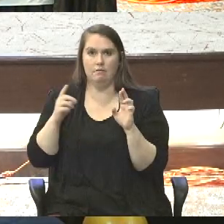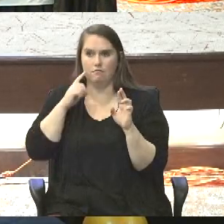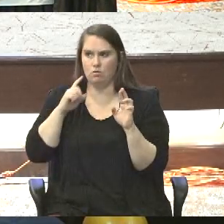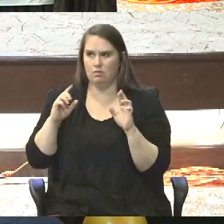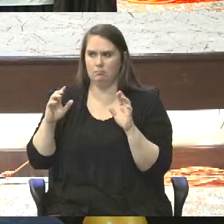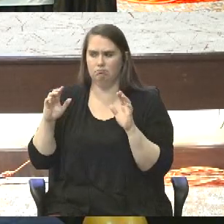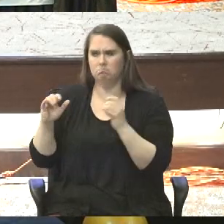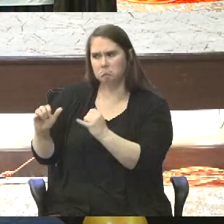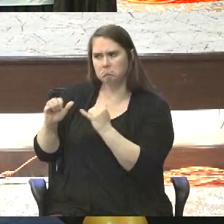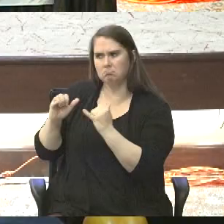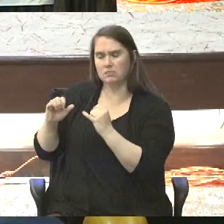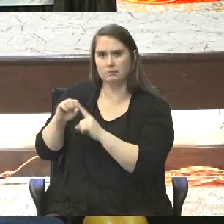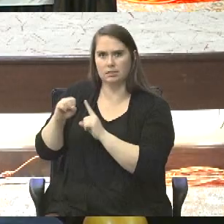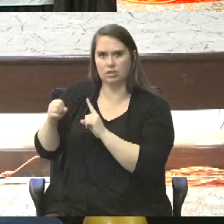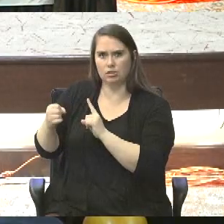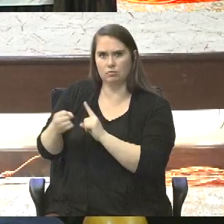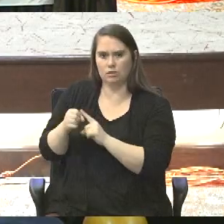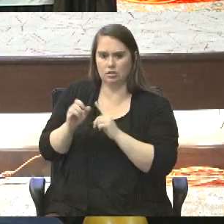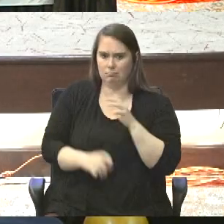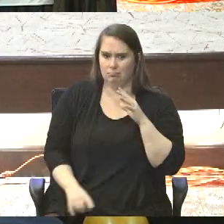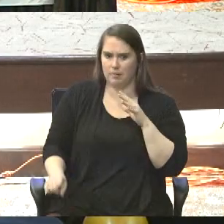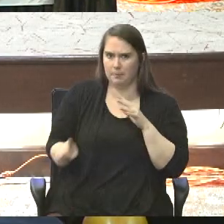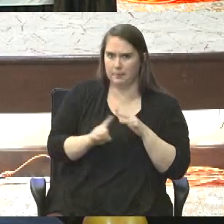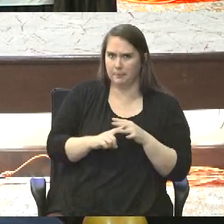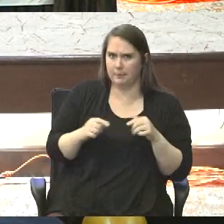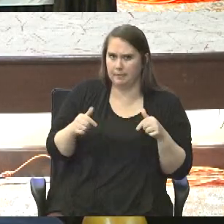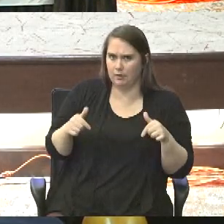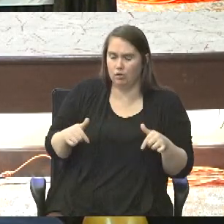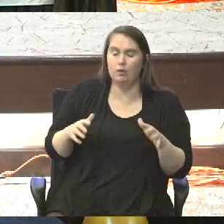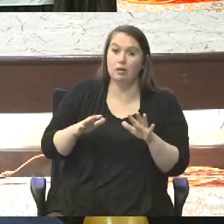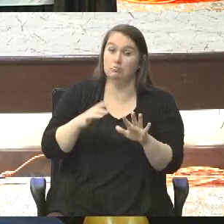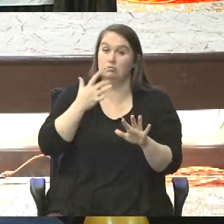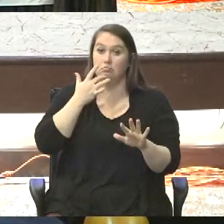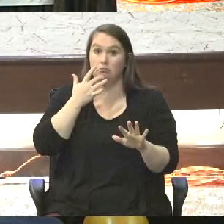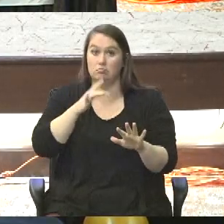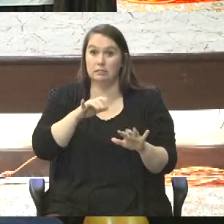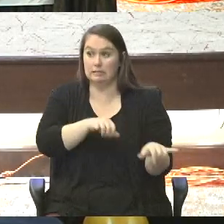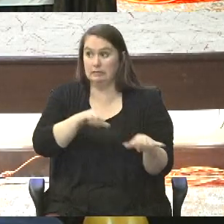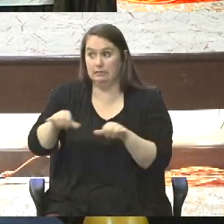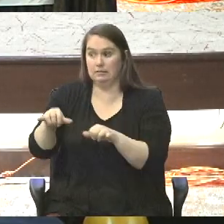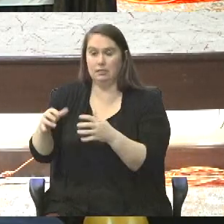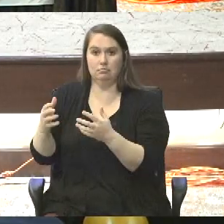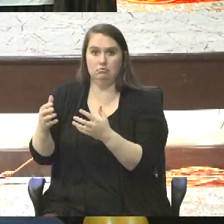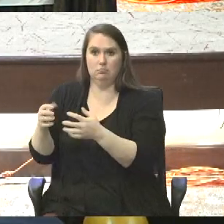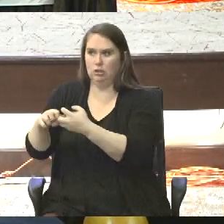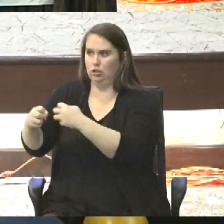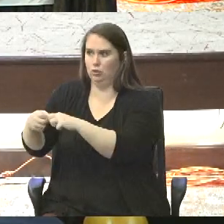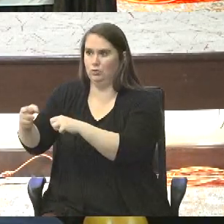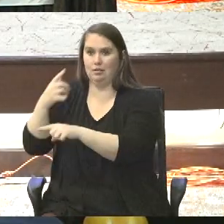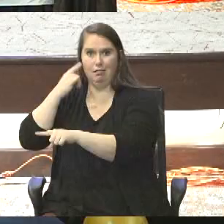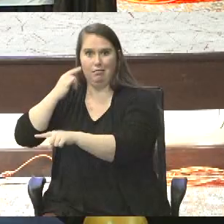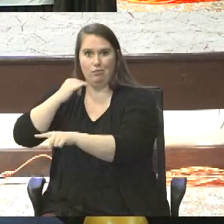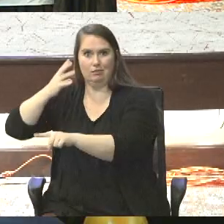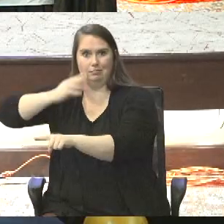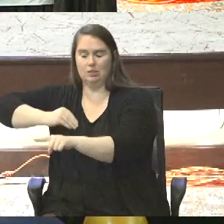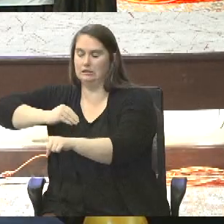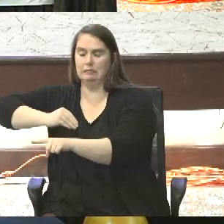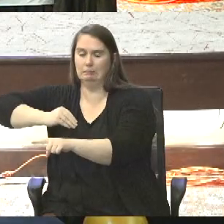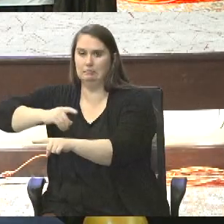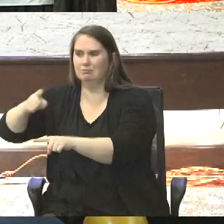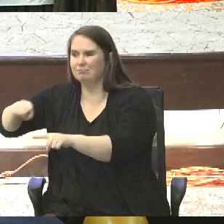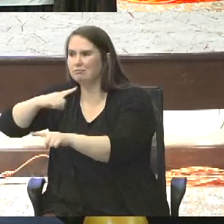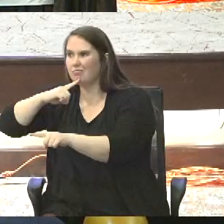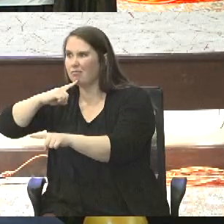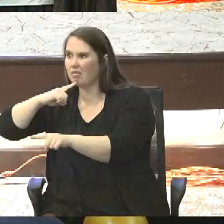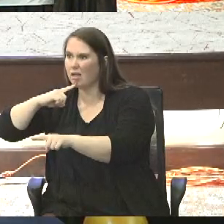situation that you can think of. I mean, thank goodness we don't have the same issues they have with the Santa Ana winds and the dry, a